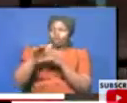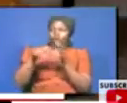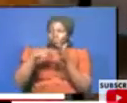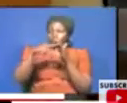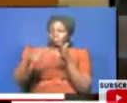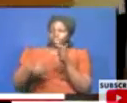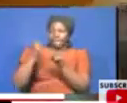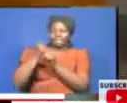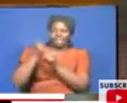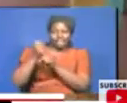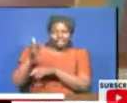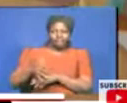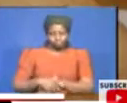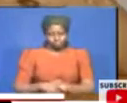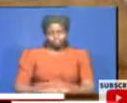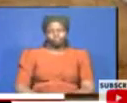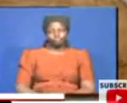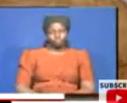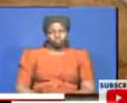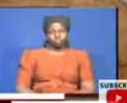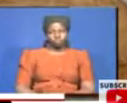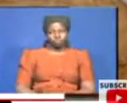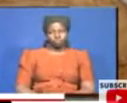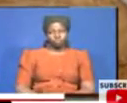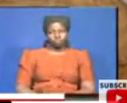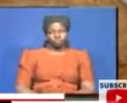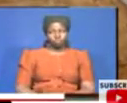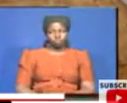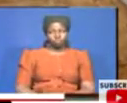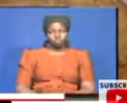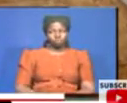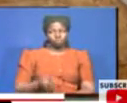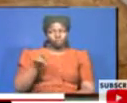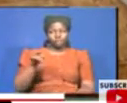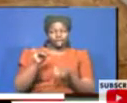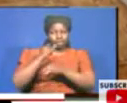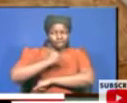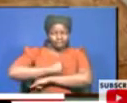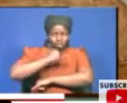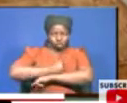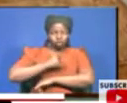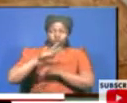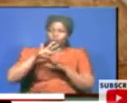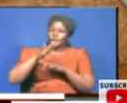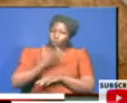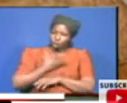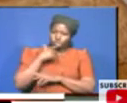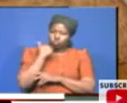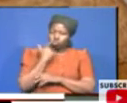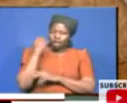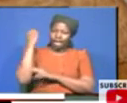there. Okay. Yes. All right. So, and these institutions are owned by